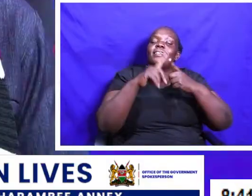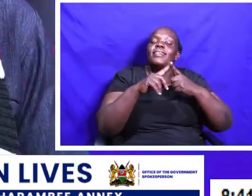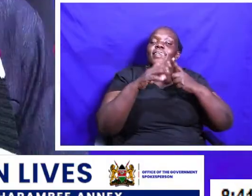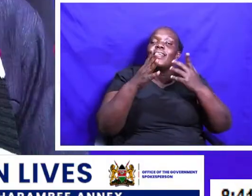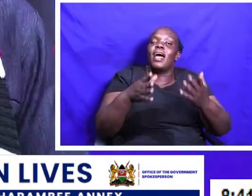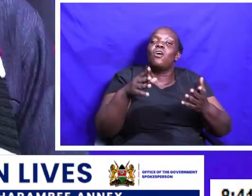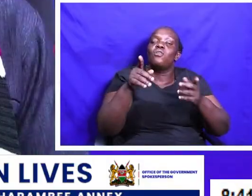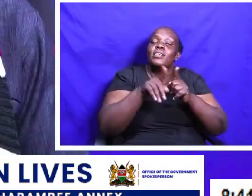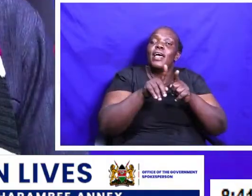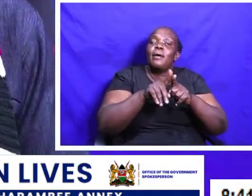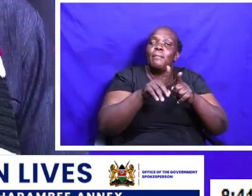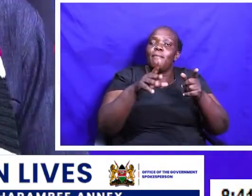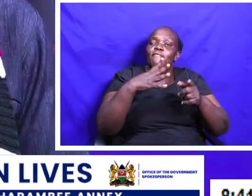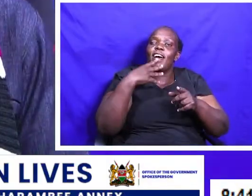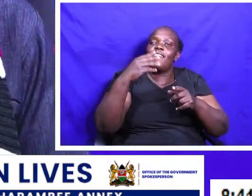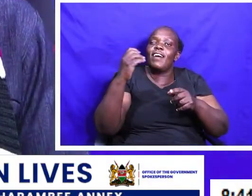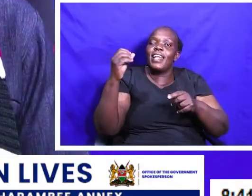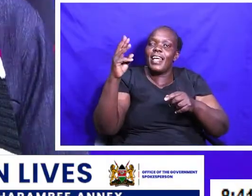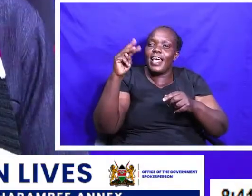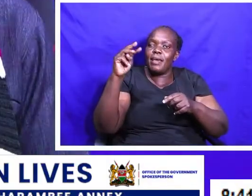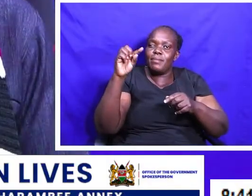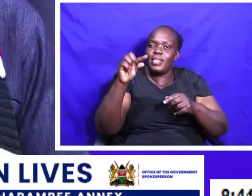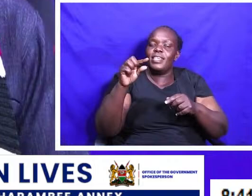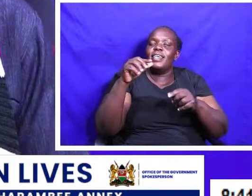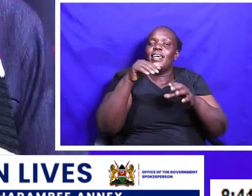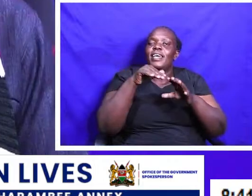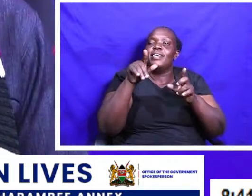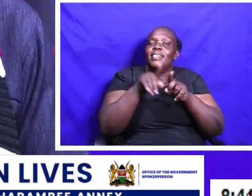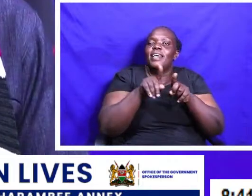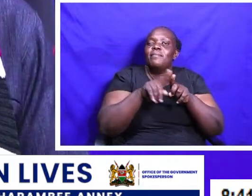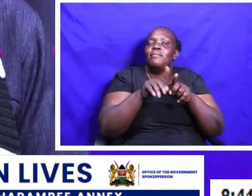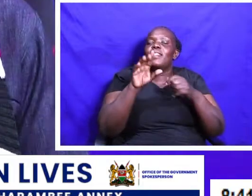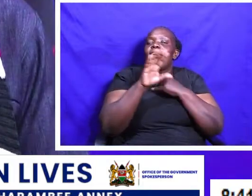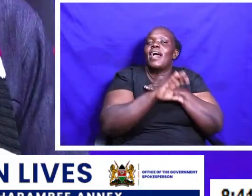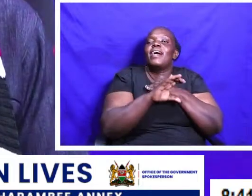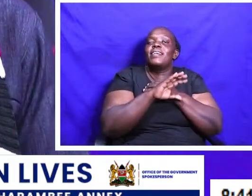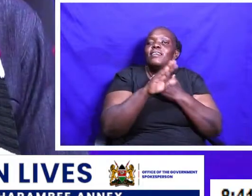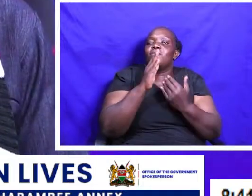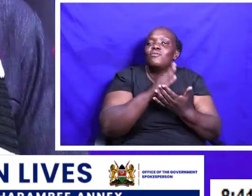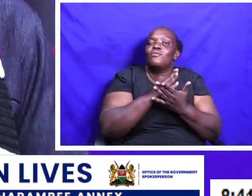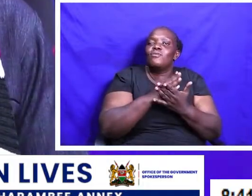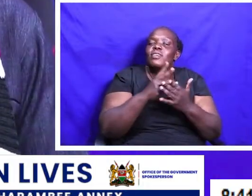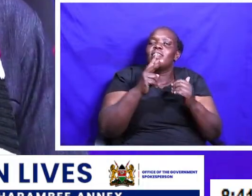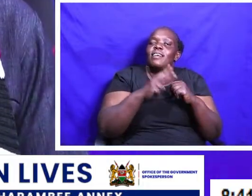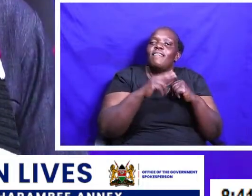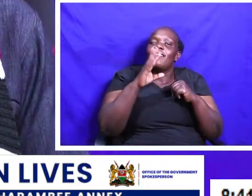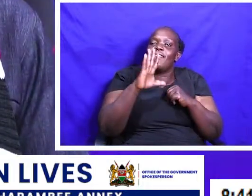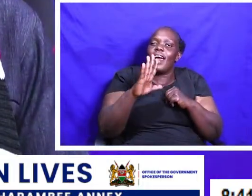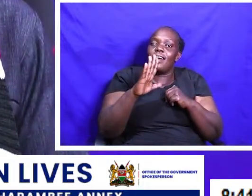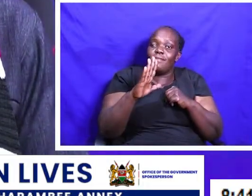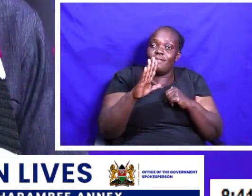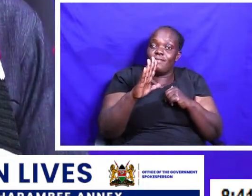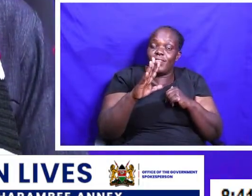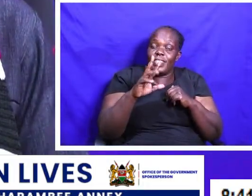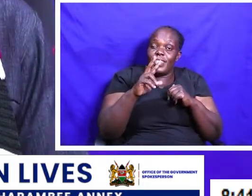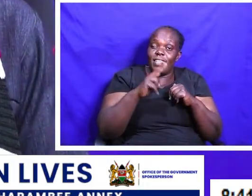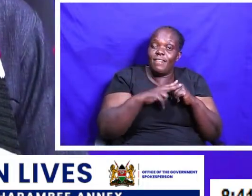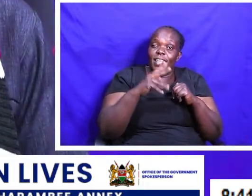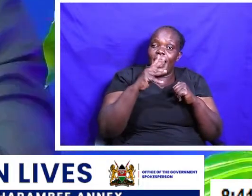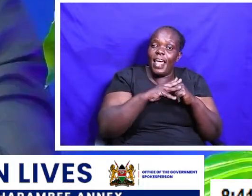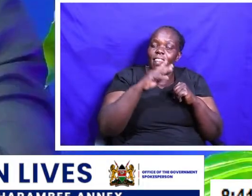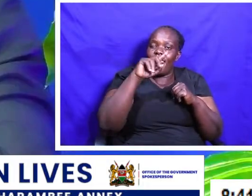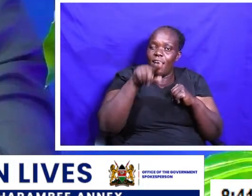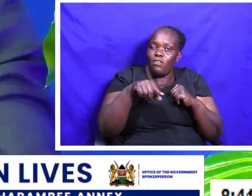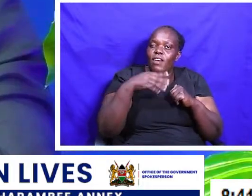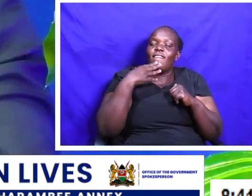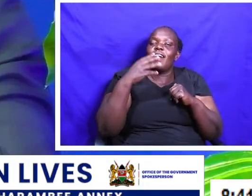now? We are only producing 500 metric tons as an industry per So there's year. a deficit of 75,000.